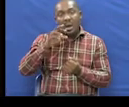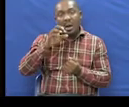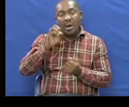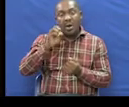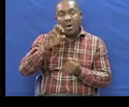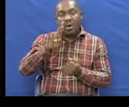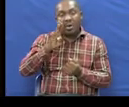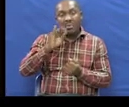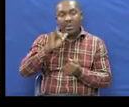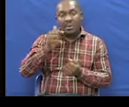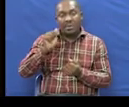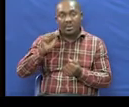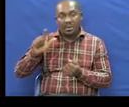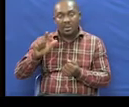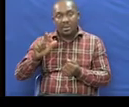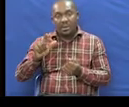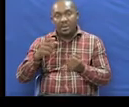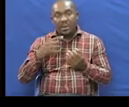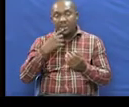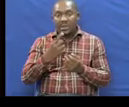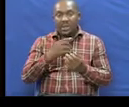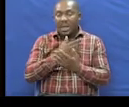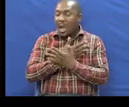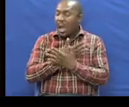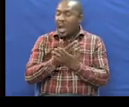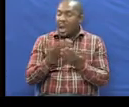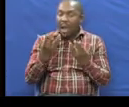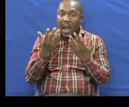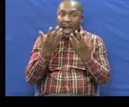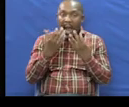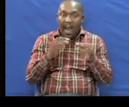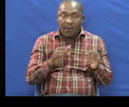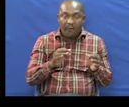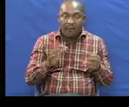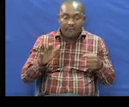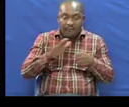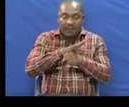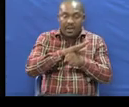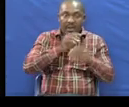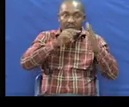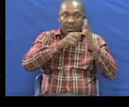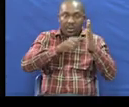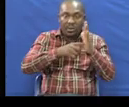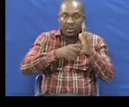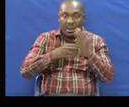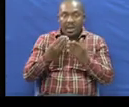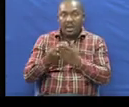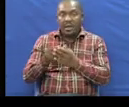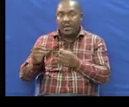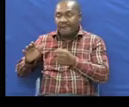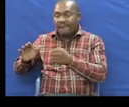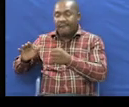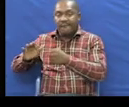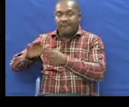the half-filled must contain 5 electrons and full-filled must contain 10 electrons.